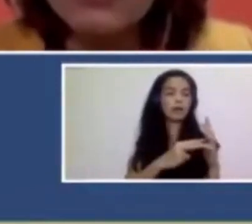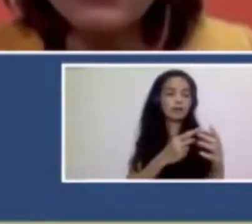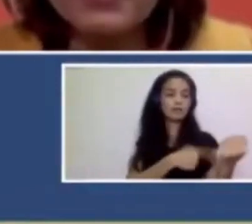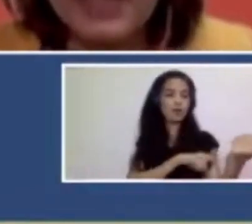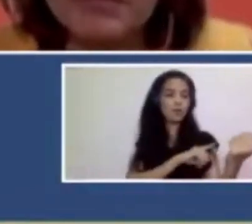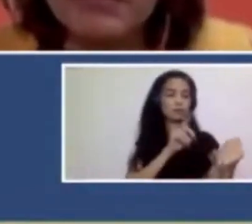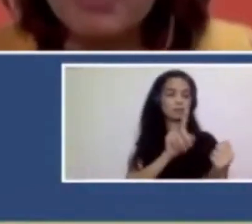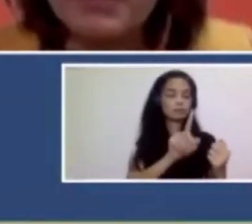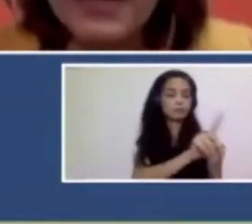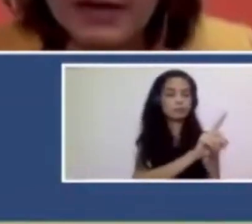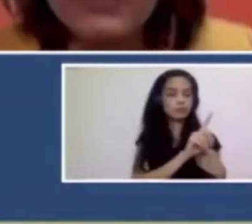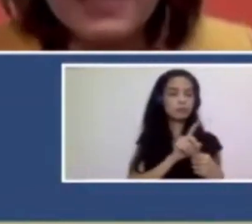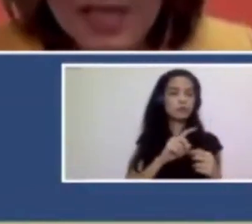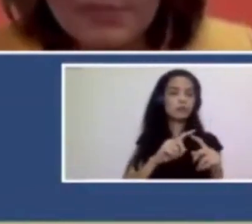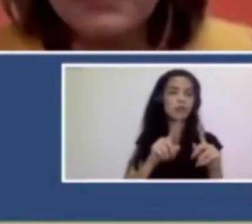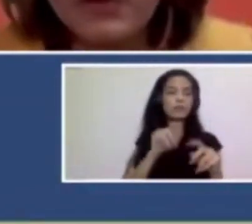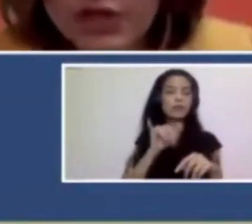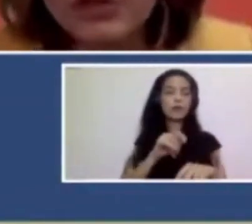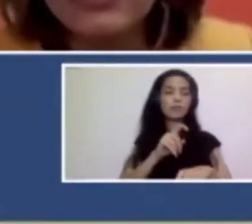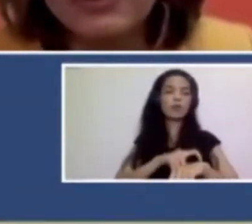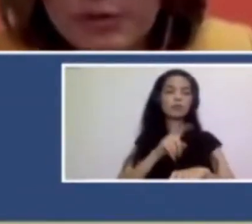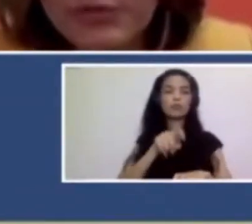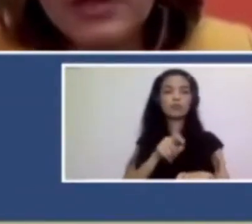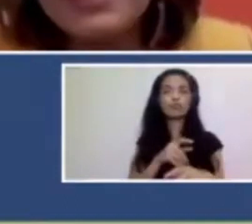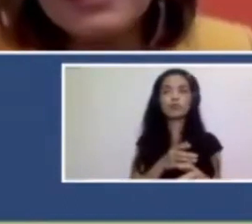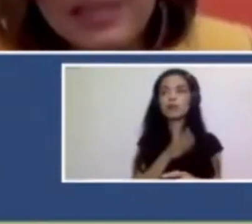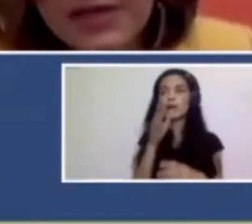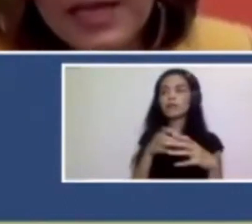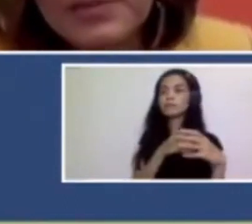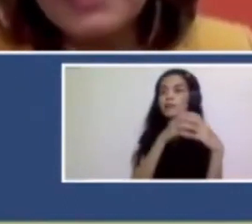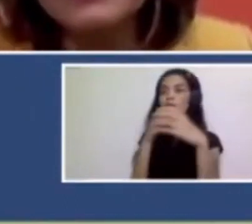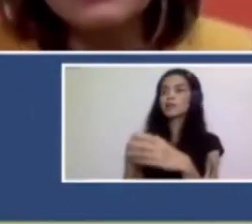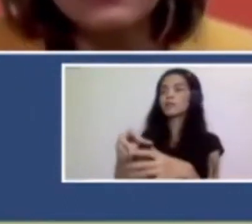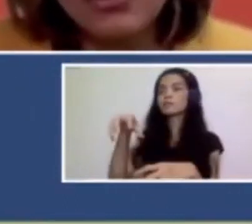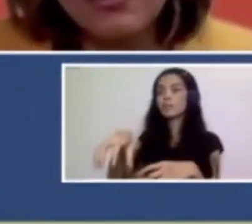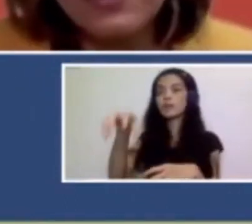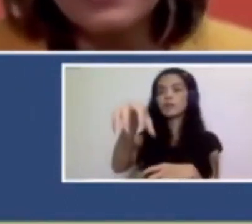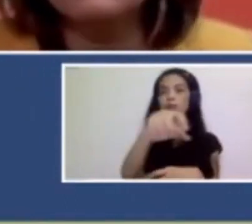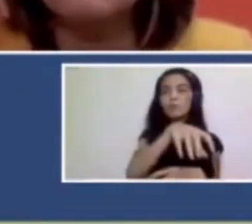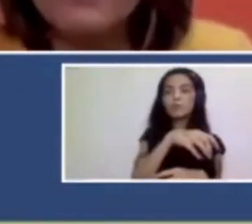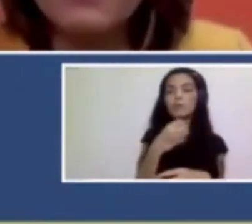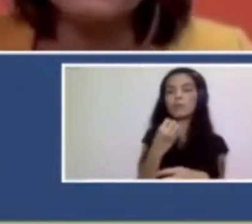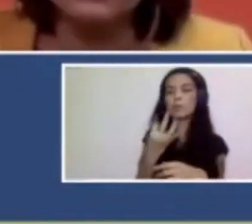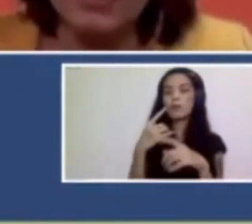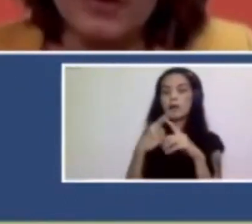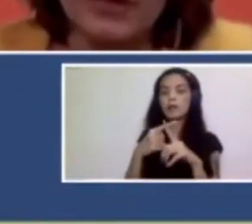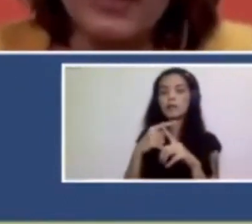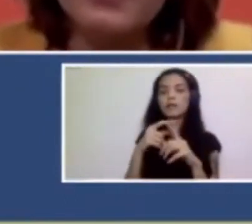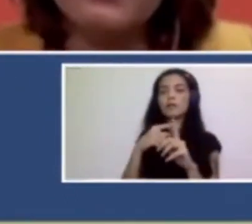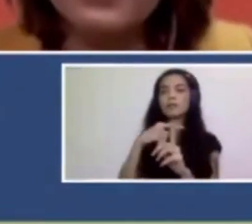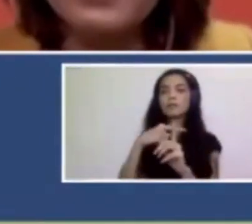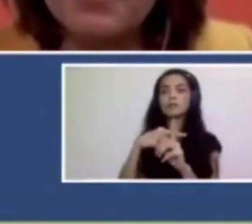took some time coming back to the same location, to the people several times. And some other times we invite them to come